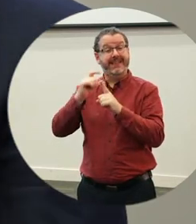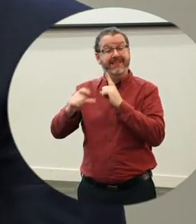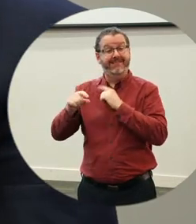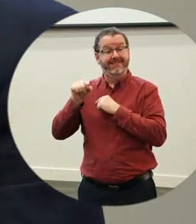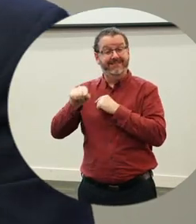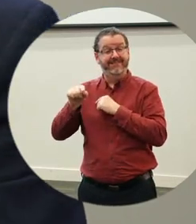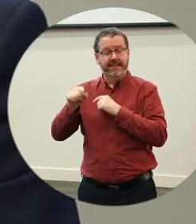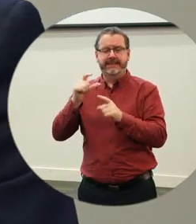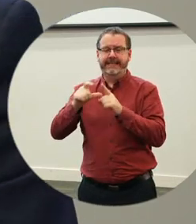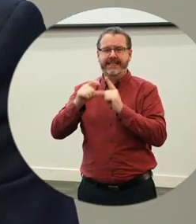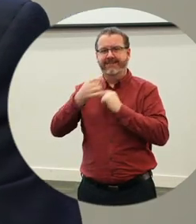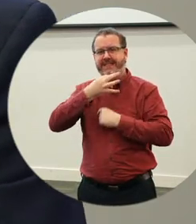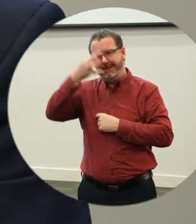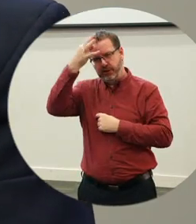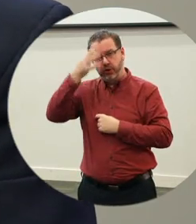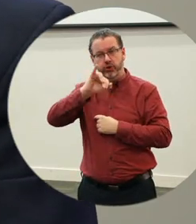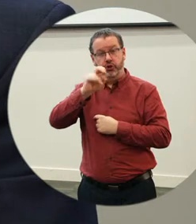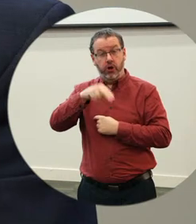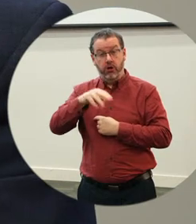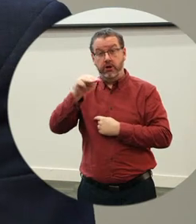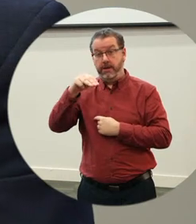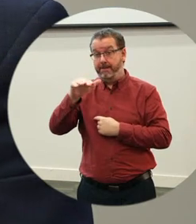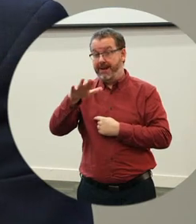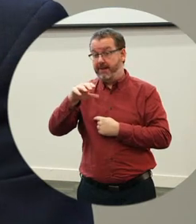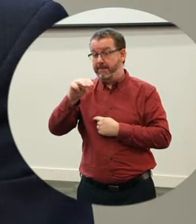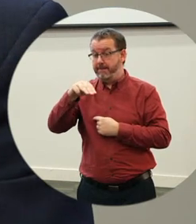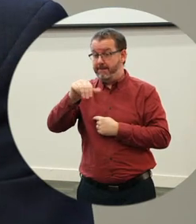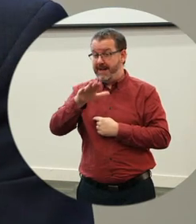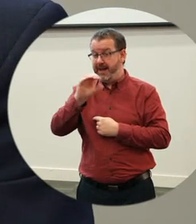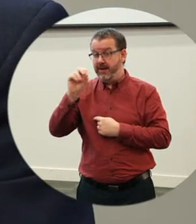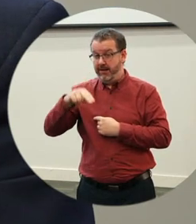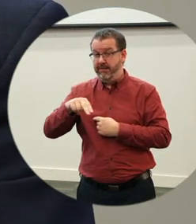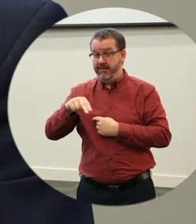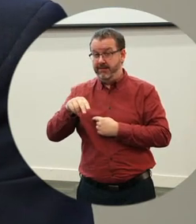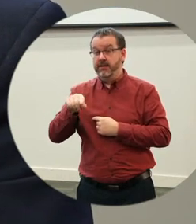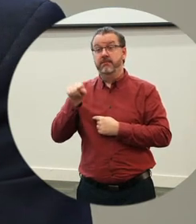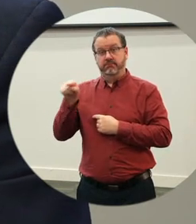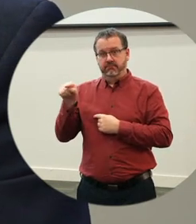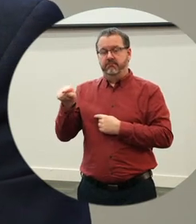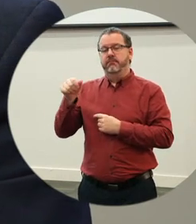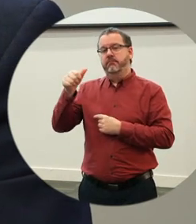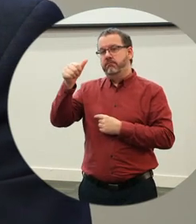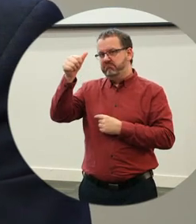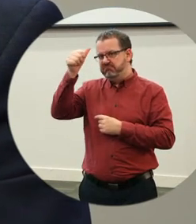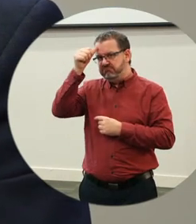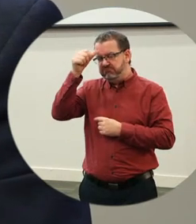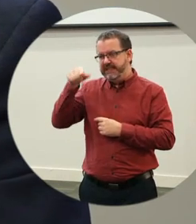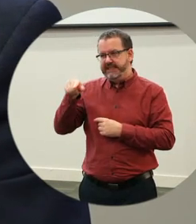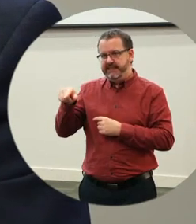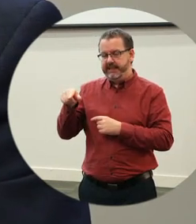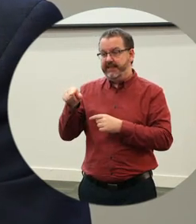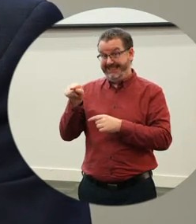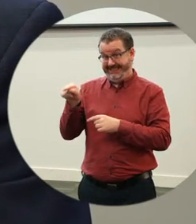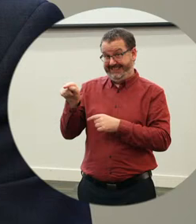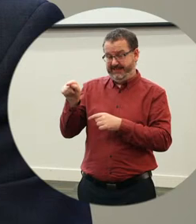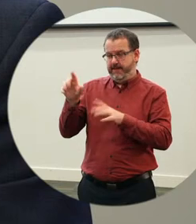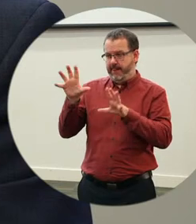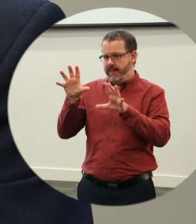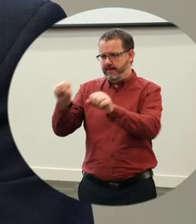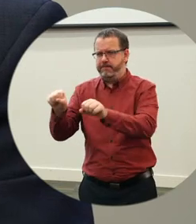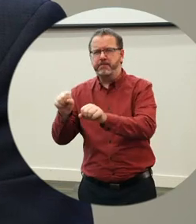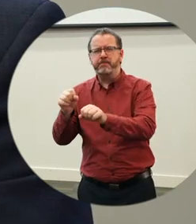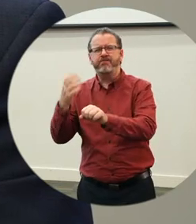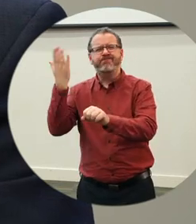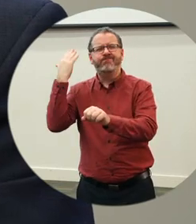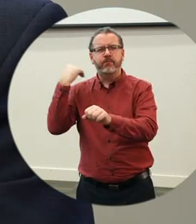detective inspector Mallon, John Mallon, who was famous for apprehending the Invincibles after the Phoenix Park